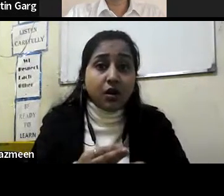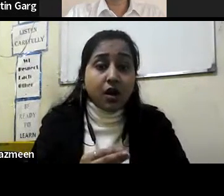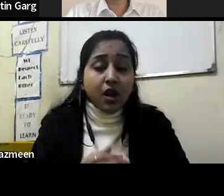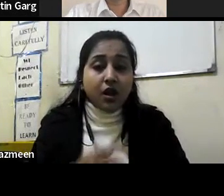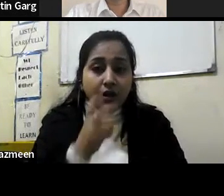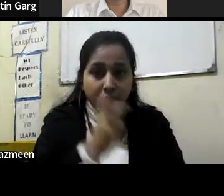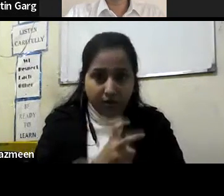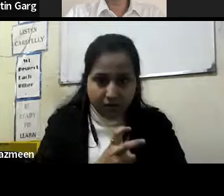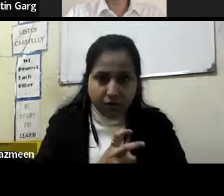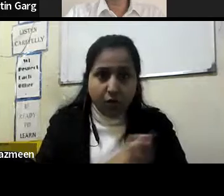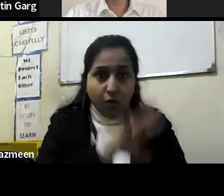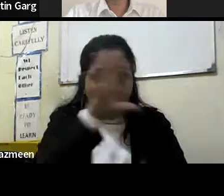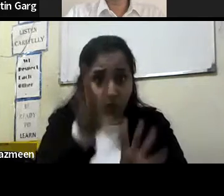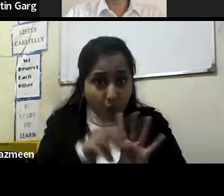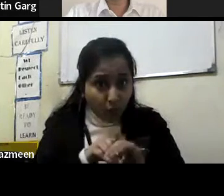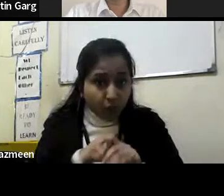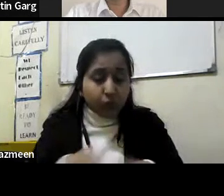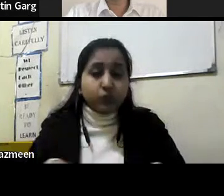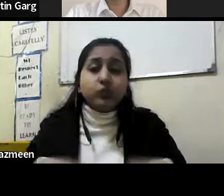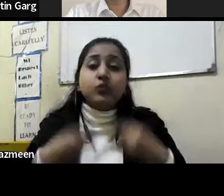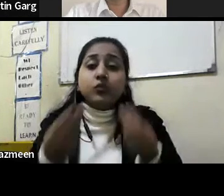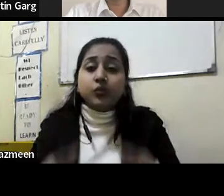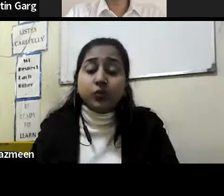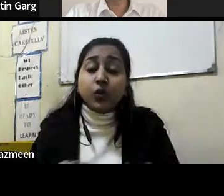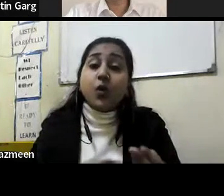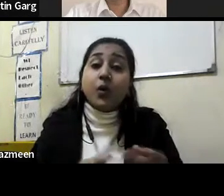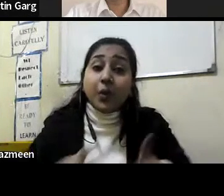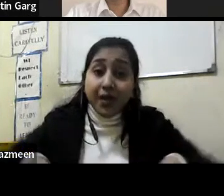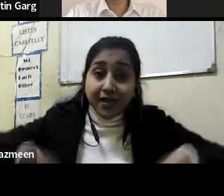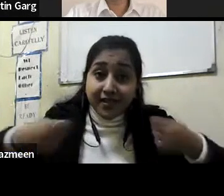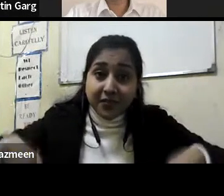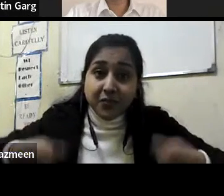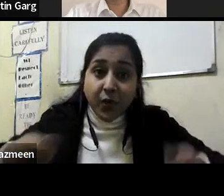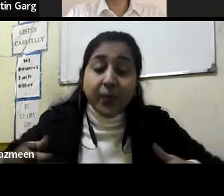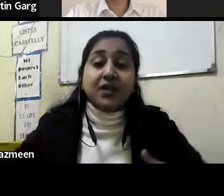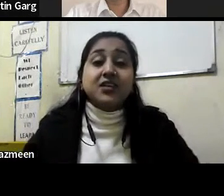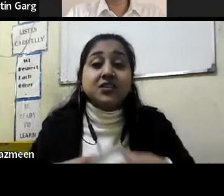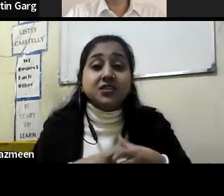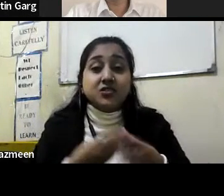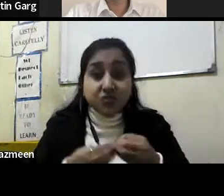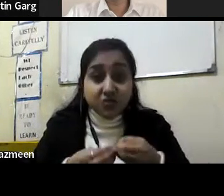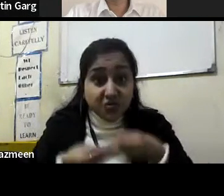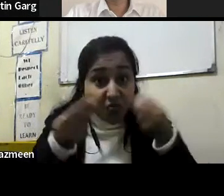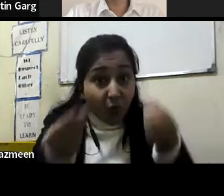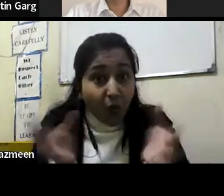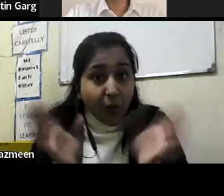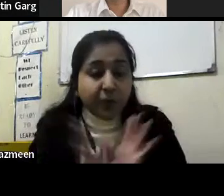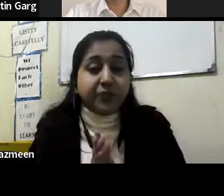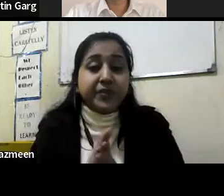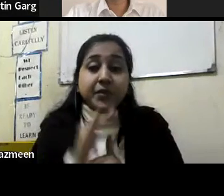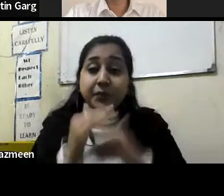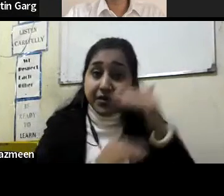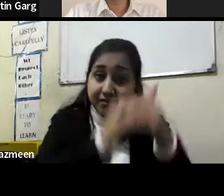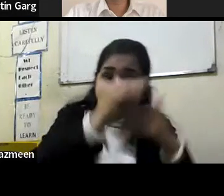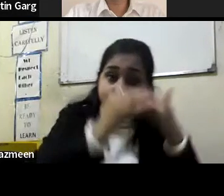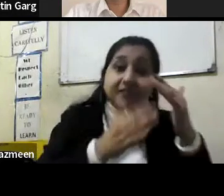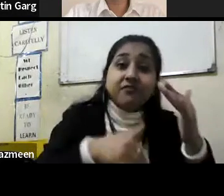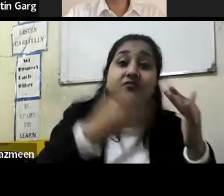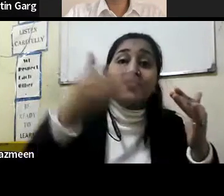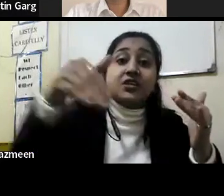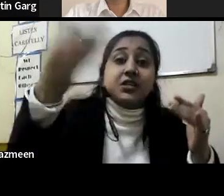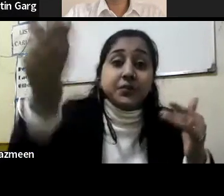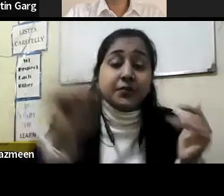that are necessary, starting from mobility, employability, and as well as building in their career. We need